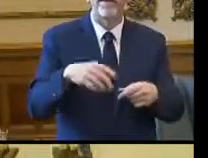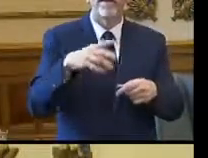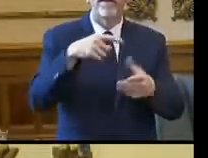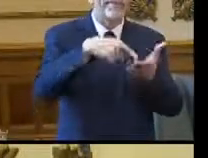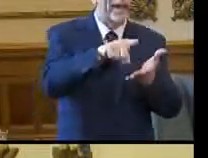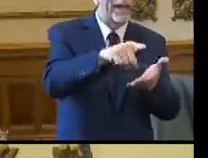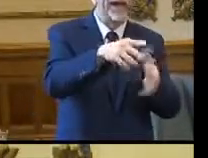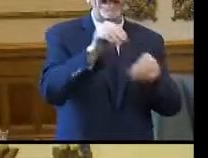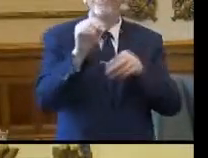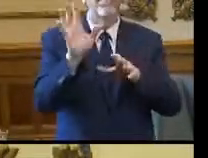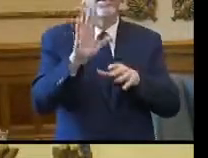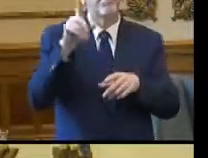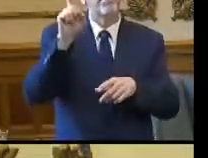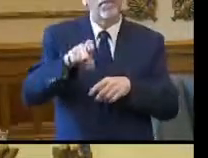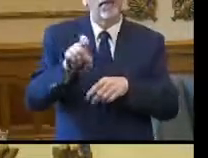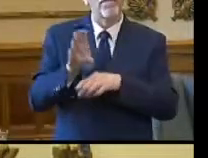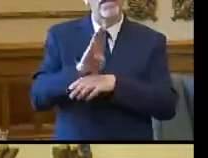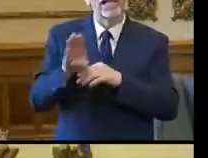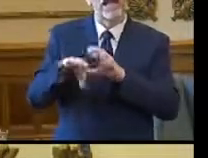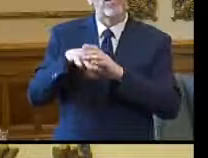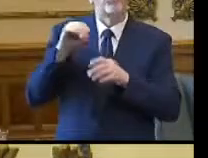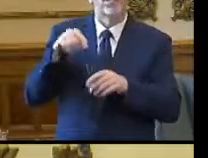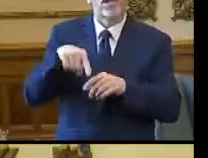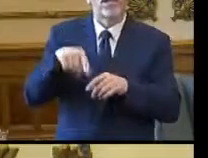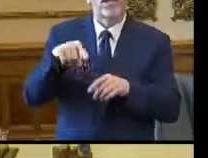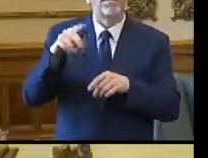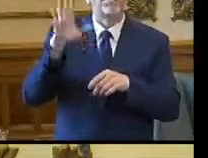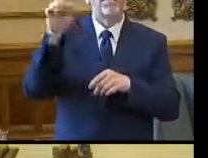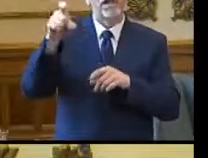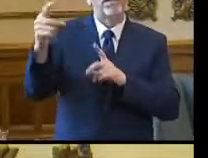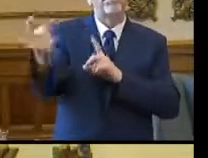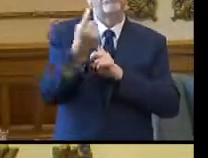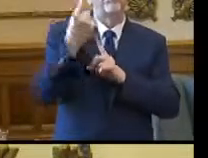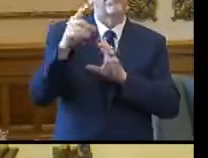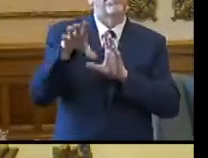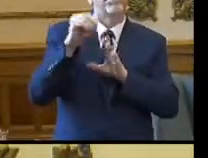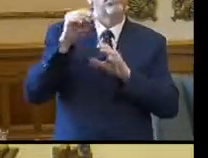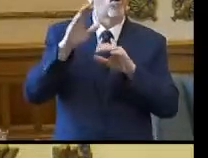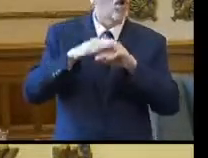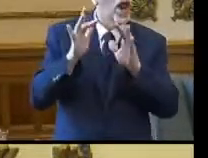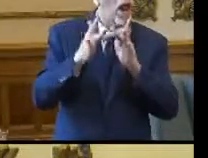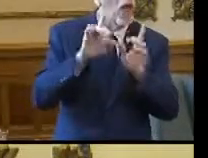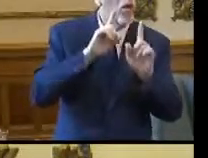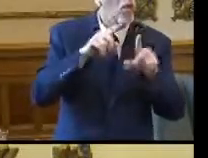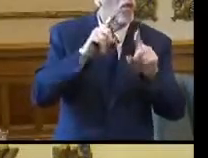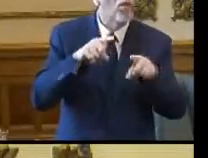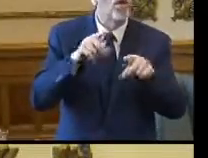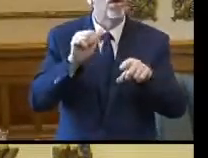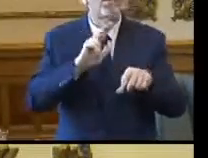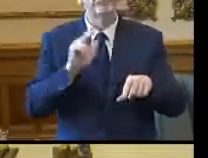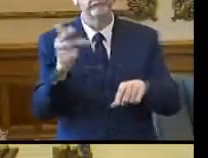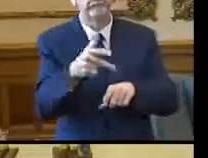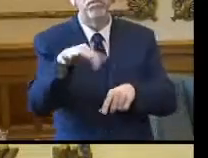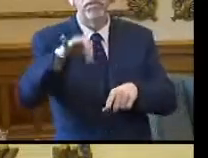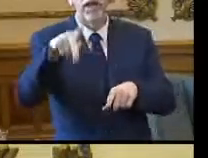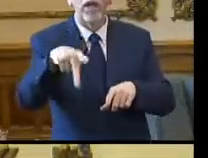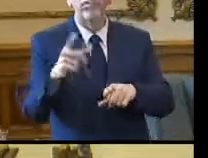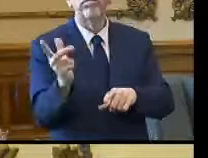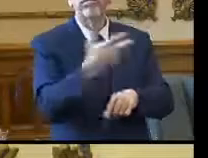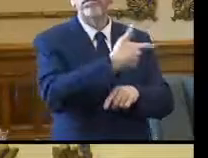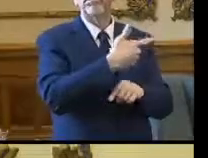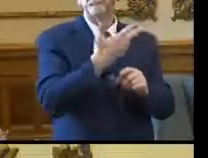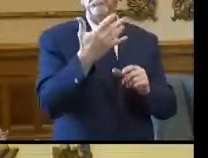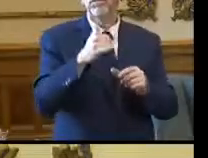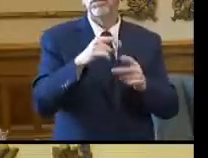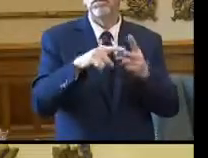and leaving. They would have to conduct business, these operations, through online ordering and through curbside delivery